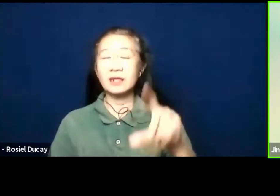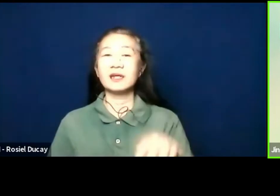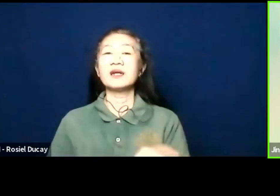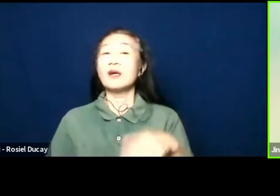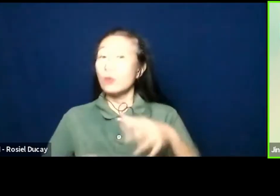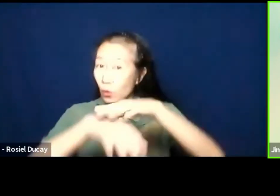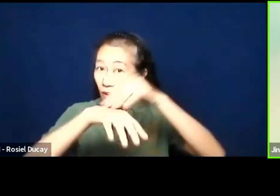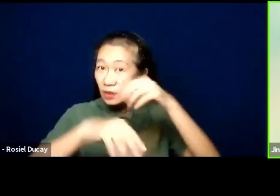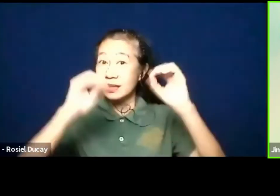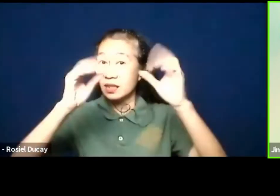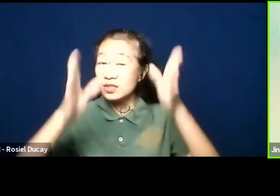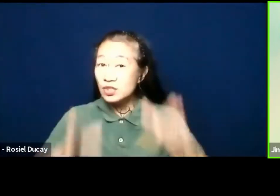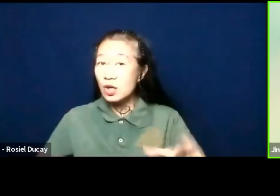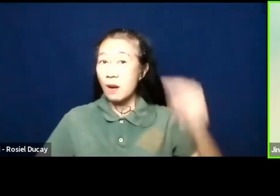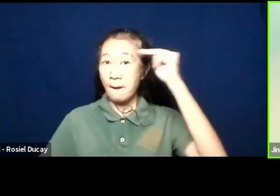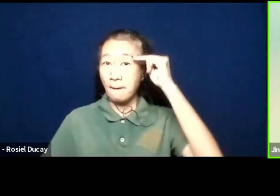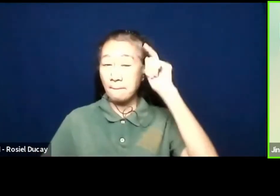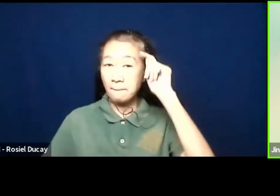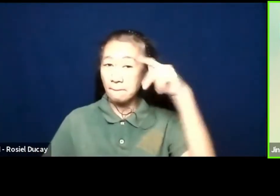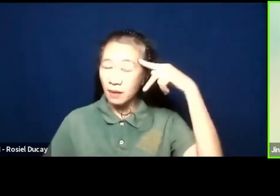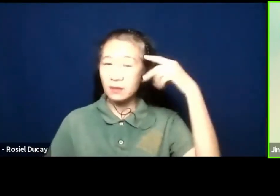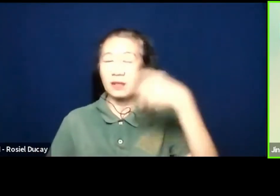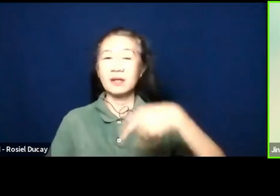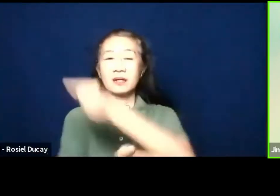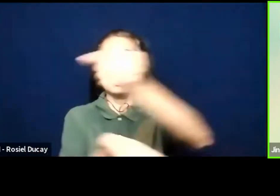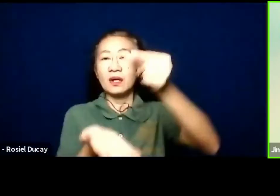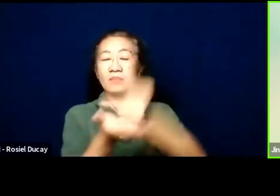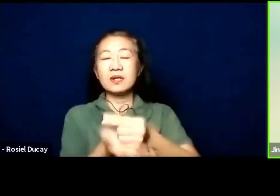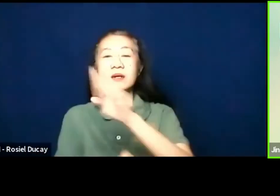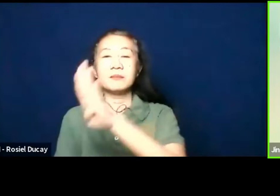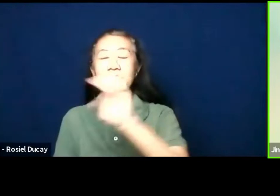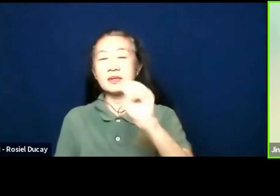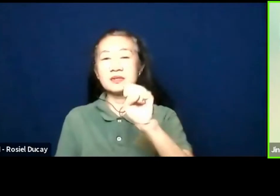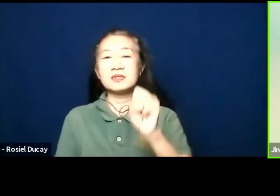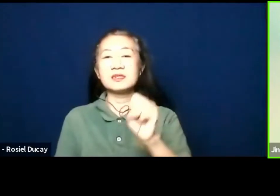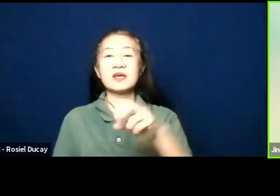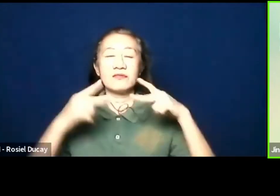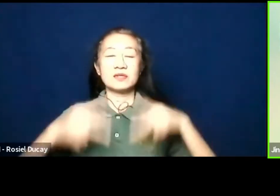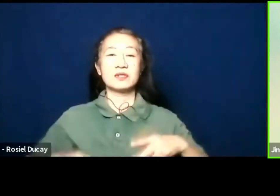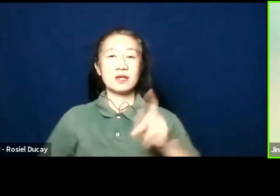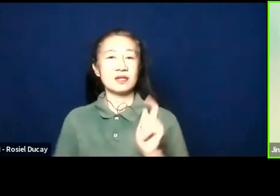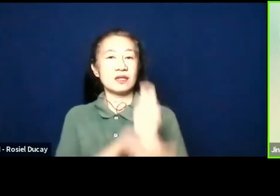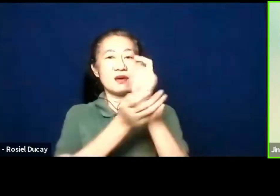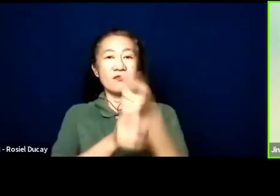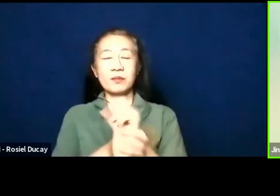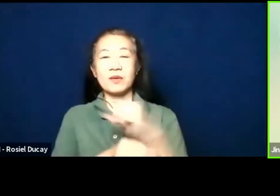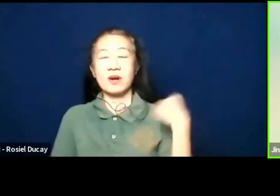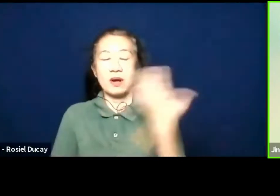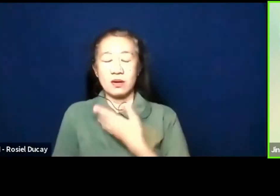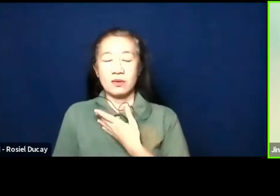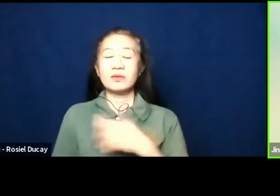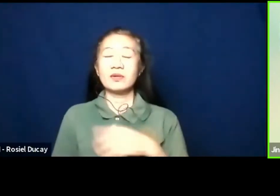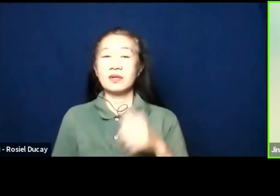Mark. Siya po ay graduate ng BS Physical Therapy from Our Lady of